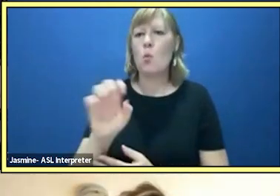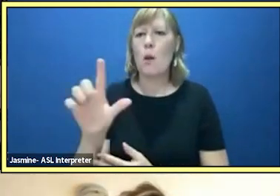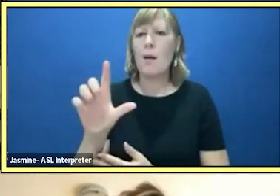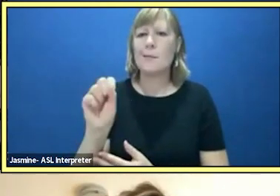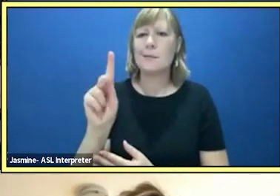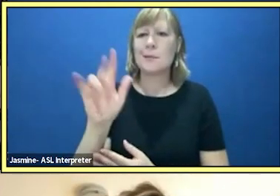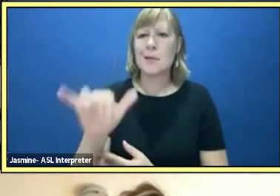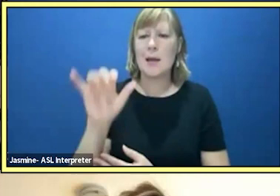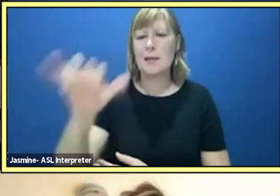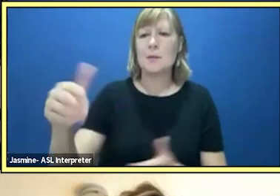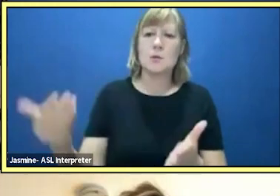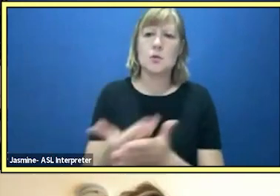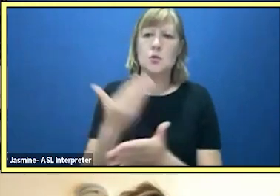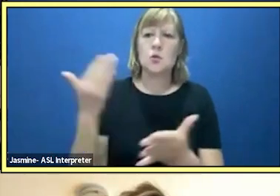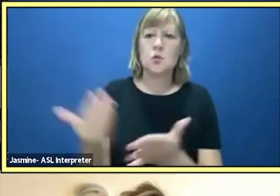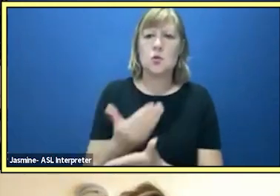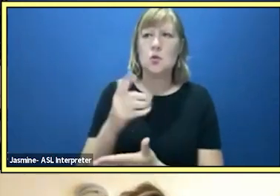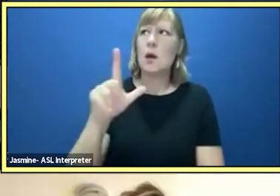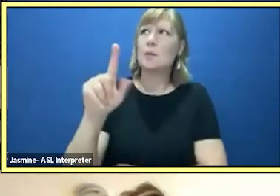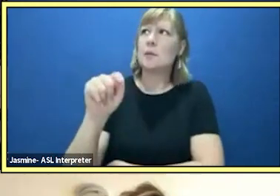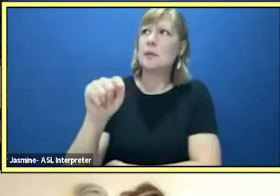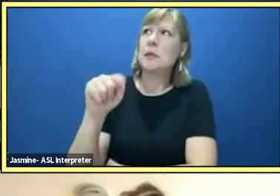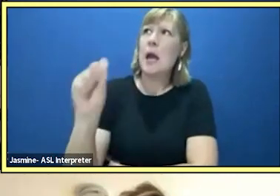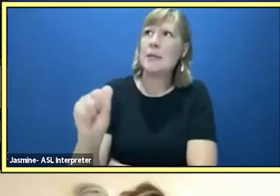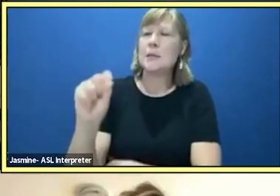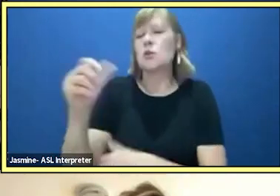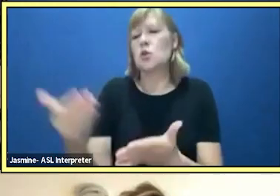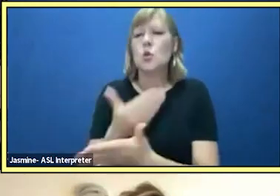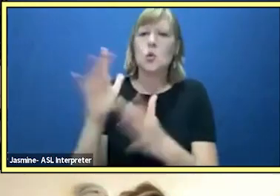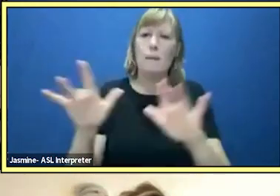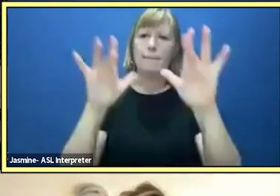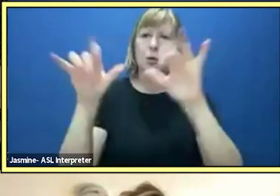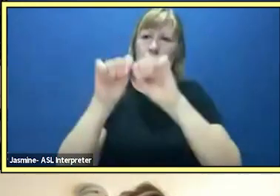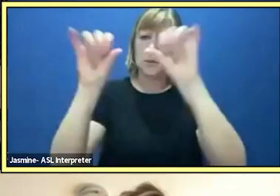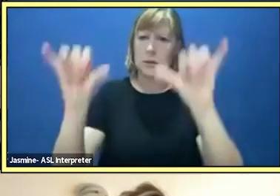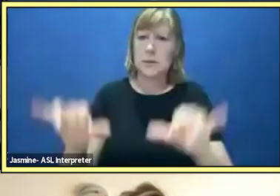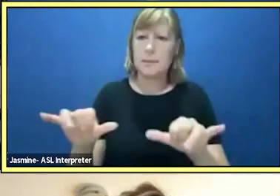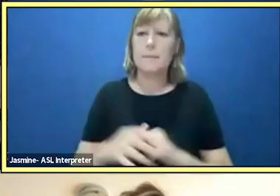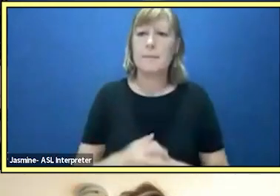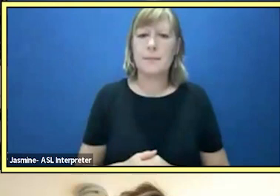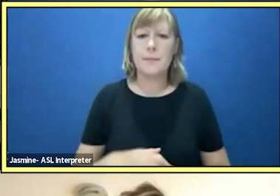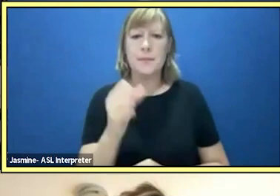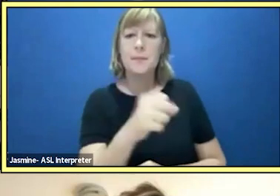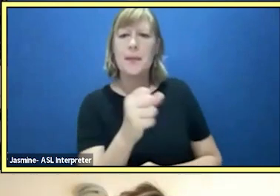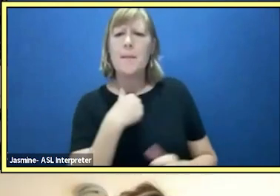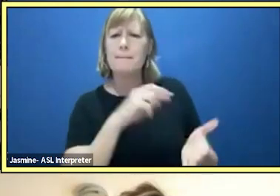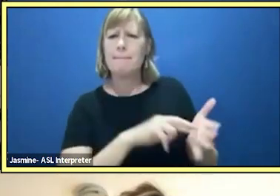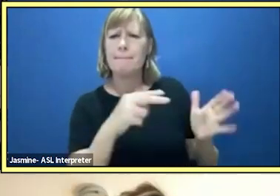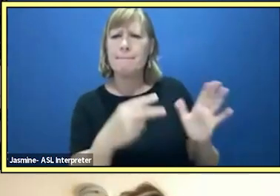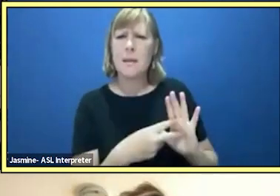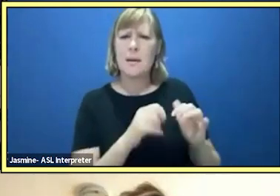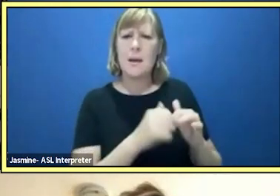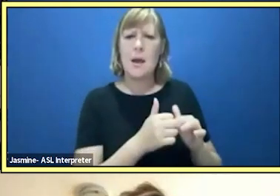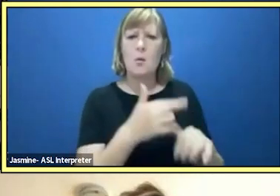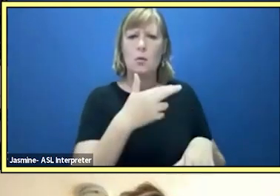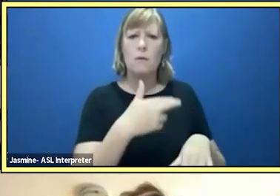LTSS system, a new computer system. Yep, I actually meant how the referrals are going to be going out